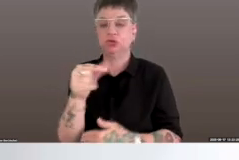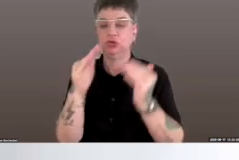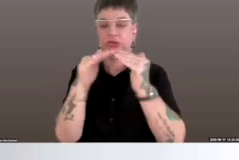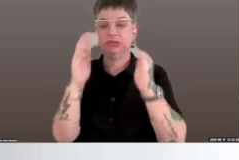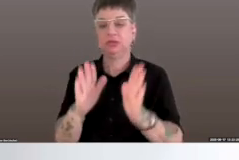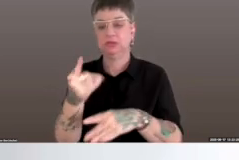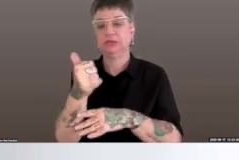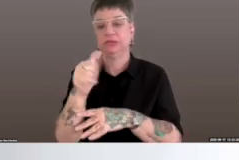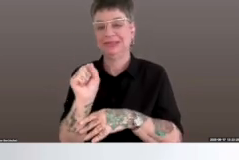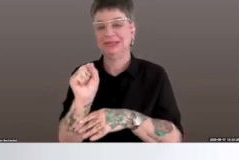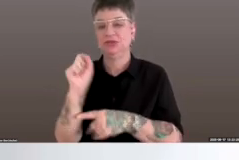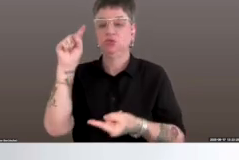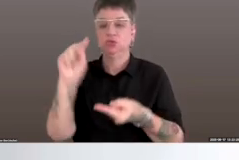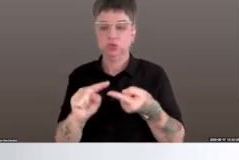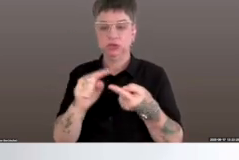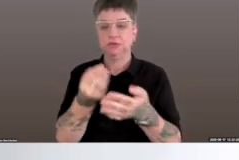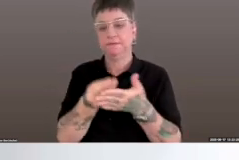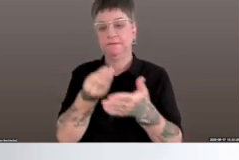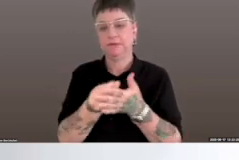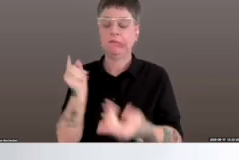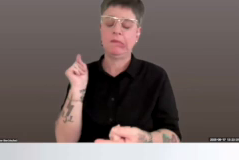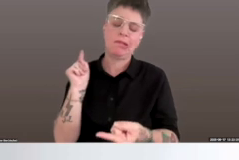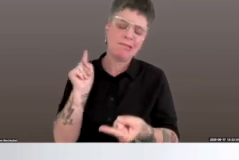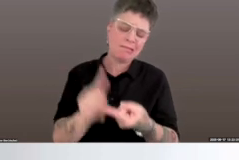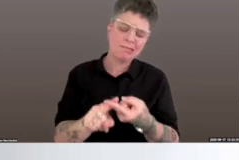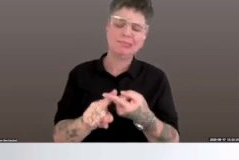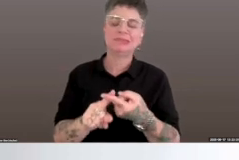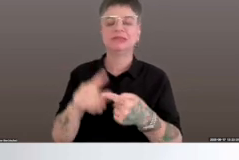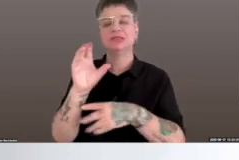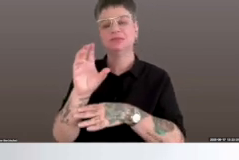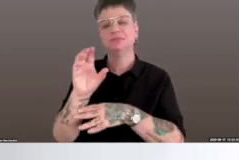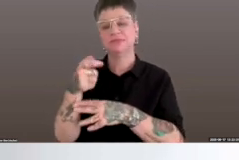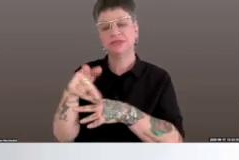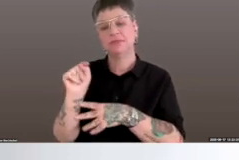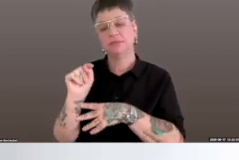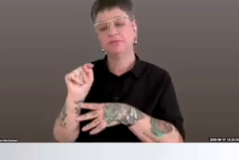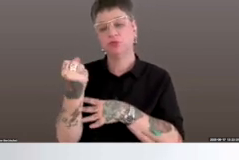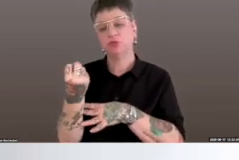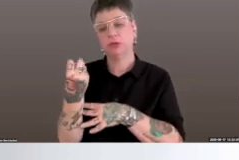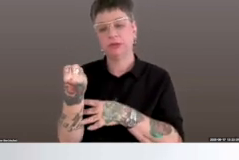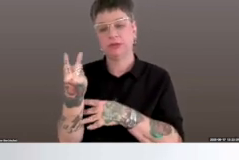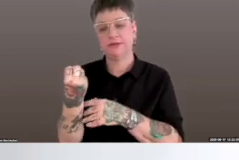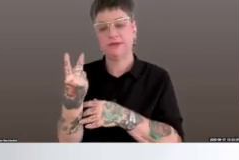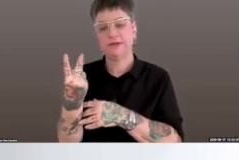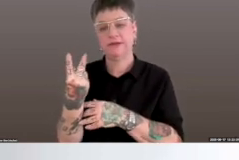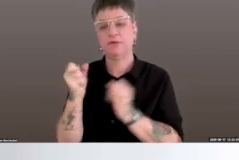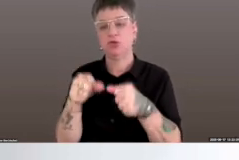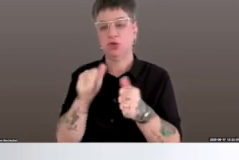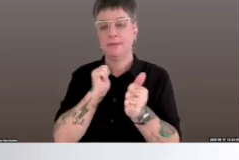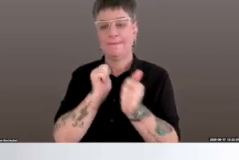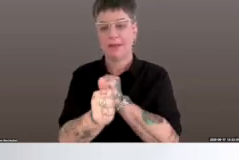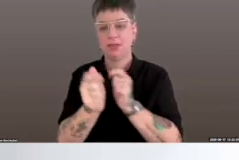Fund, and they have until September 12th to pass bills that could amend the state